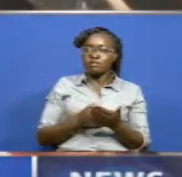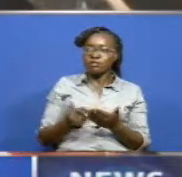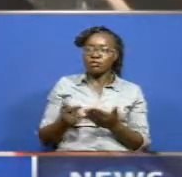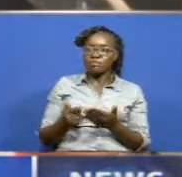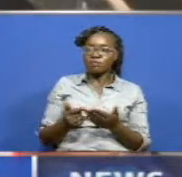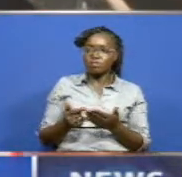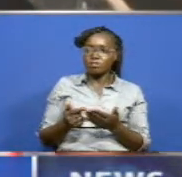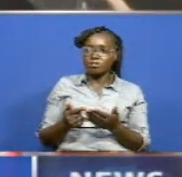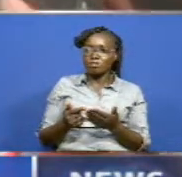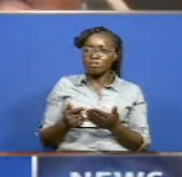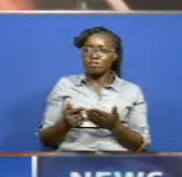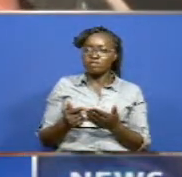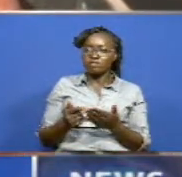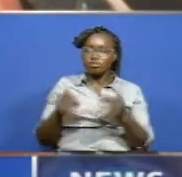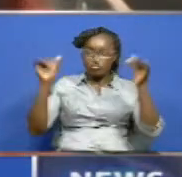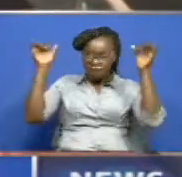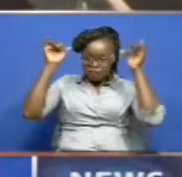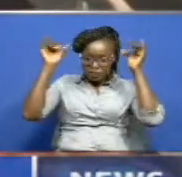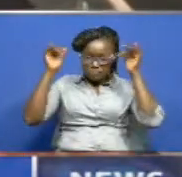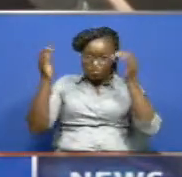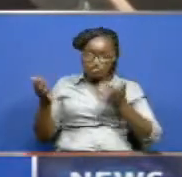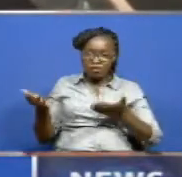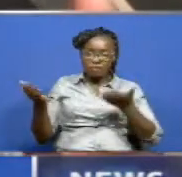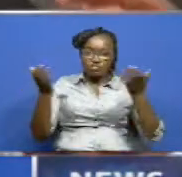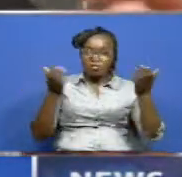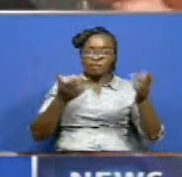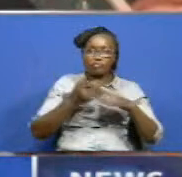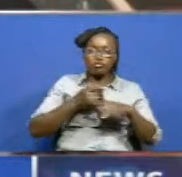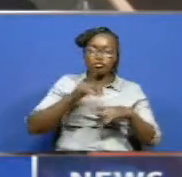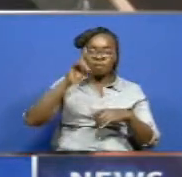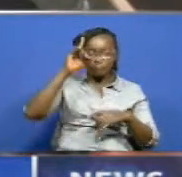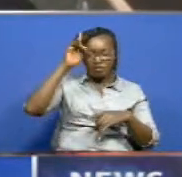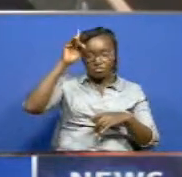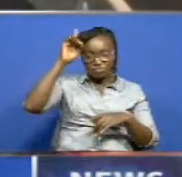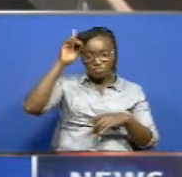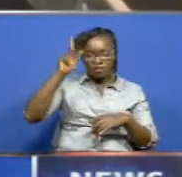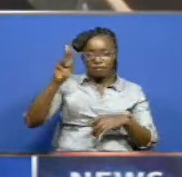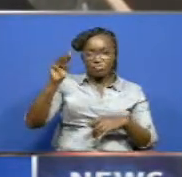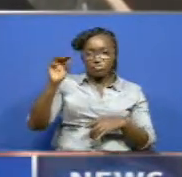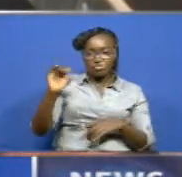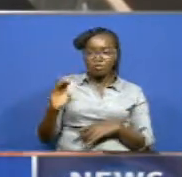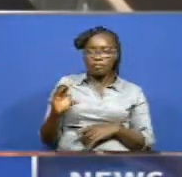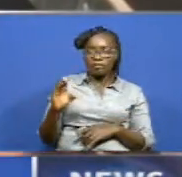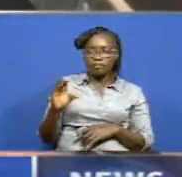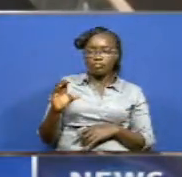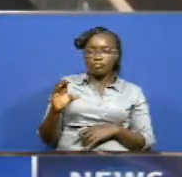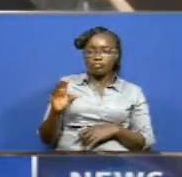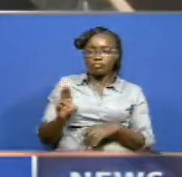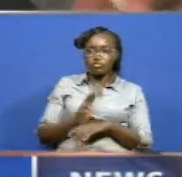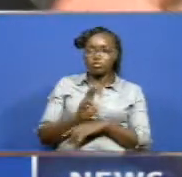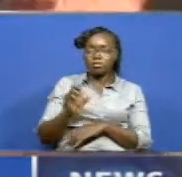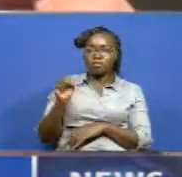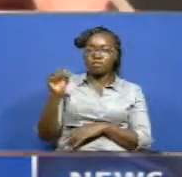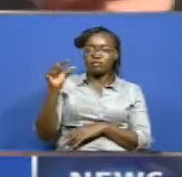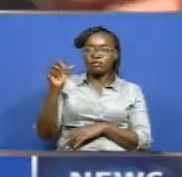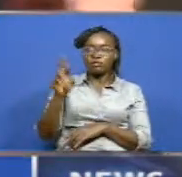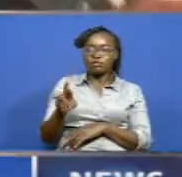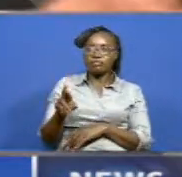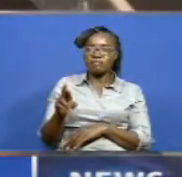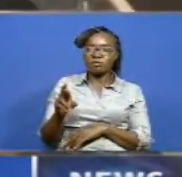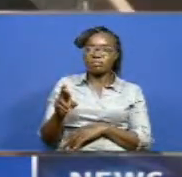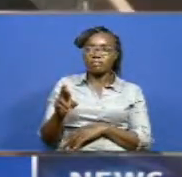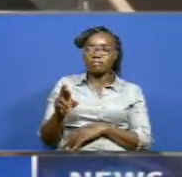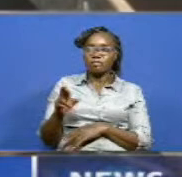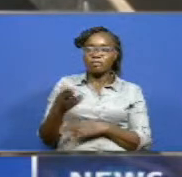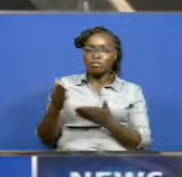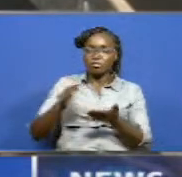cattle from Nanyuki to KMC using the MGR, and that's why the cattle